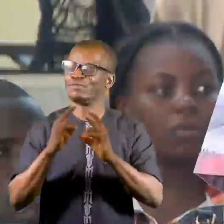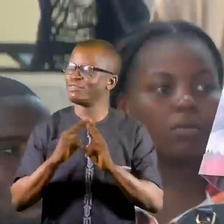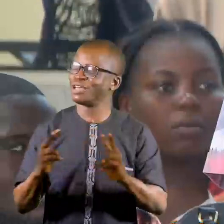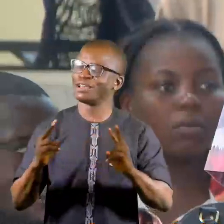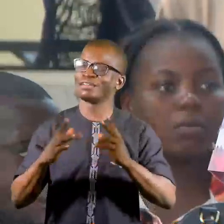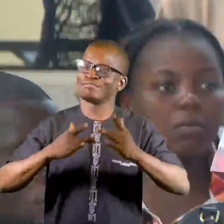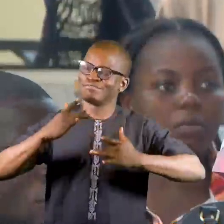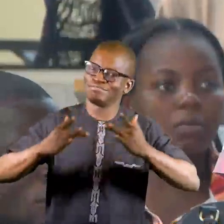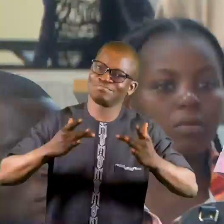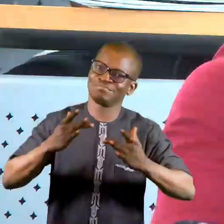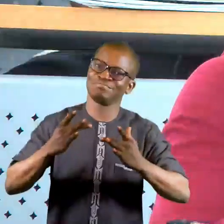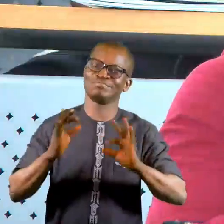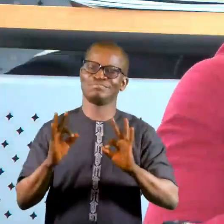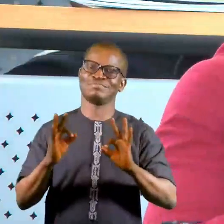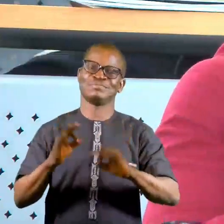very interactive.